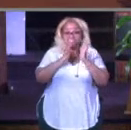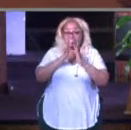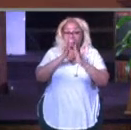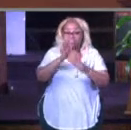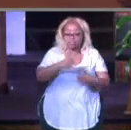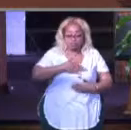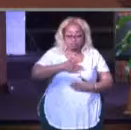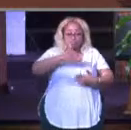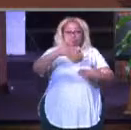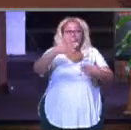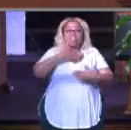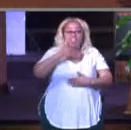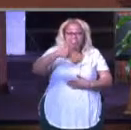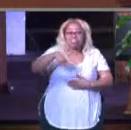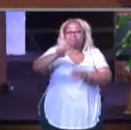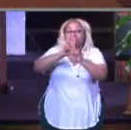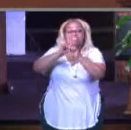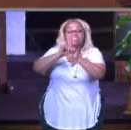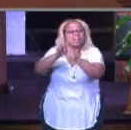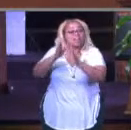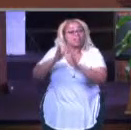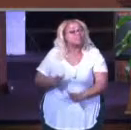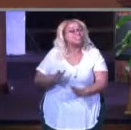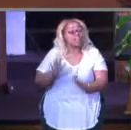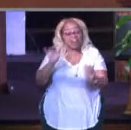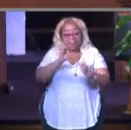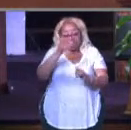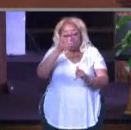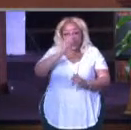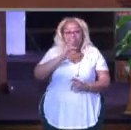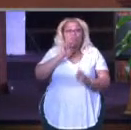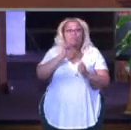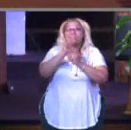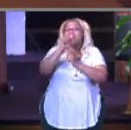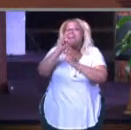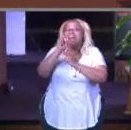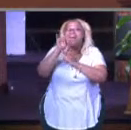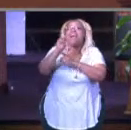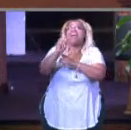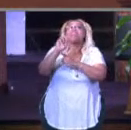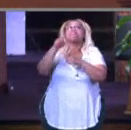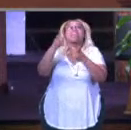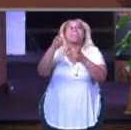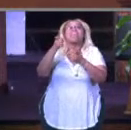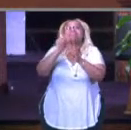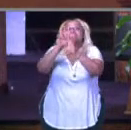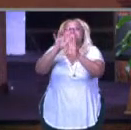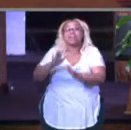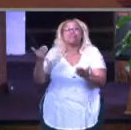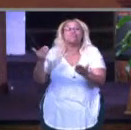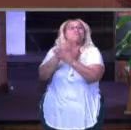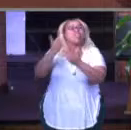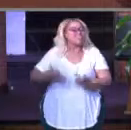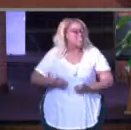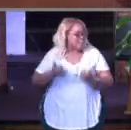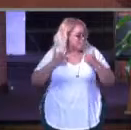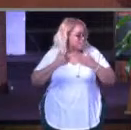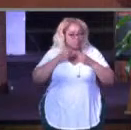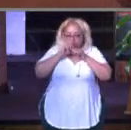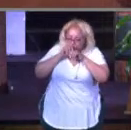Jesus breathed on the disciples, and just like God with Adam, Jesus gave the disciples new